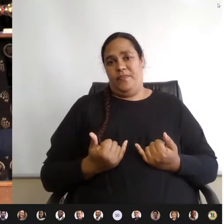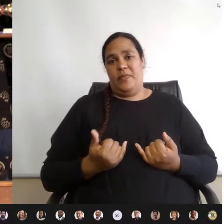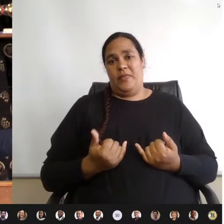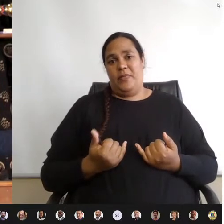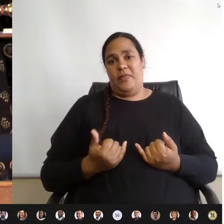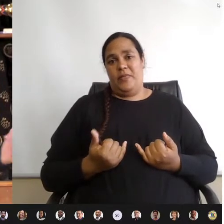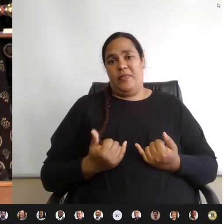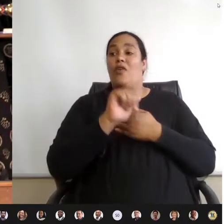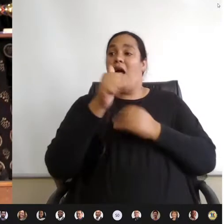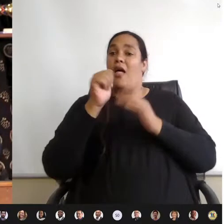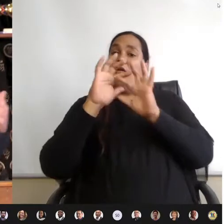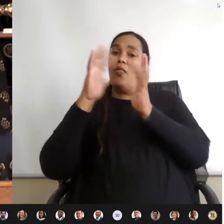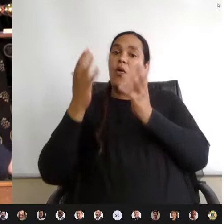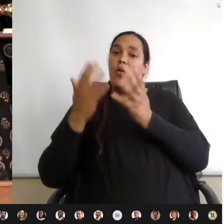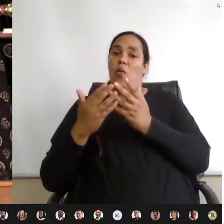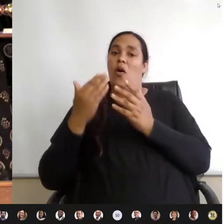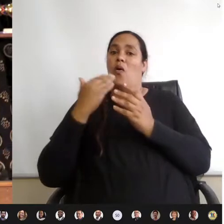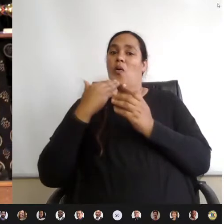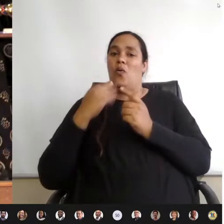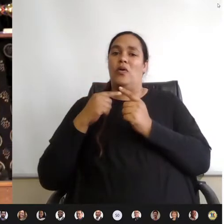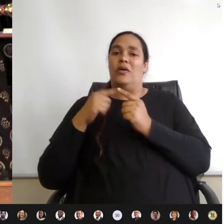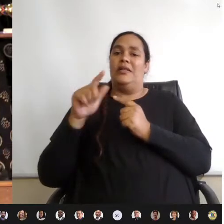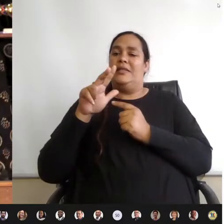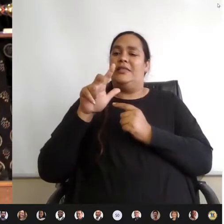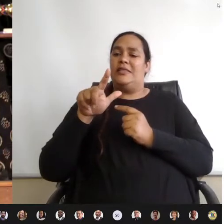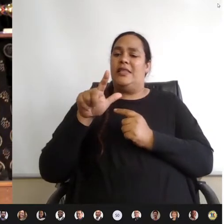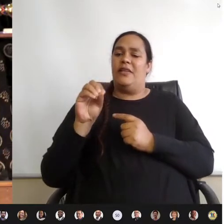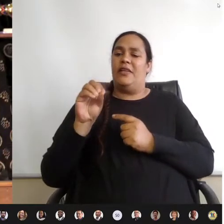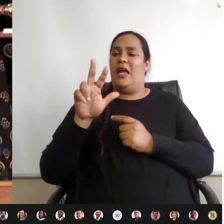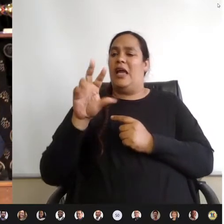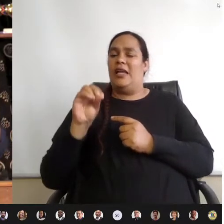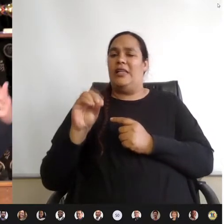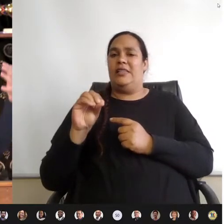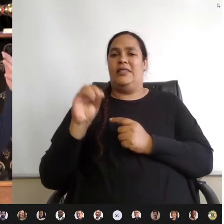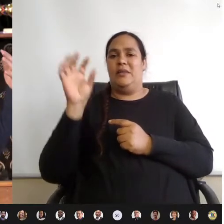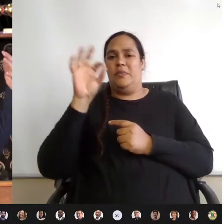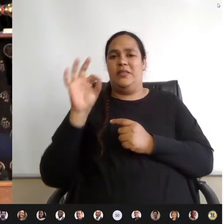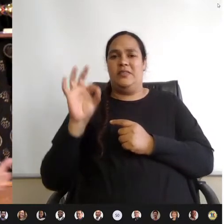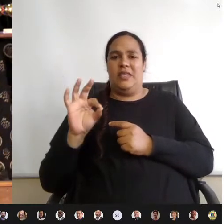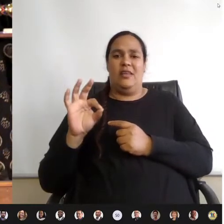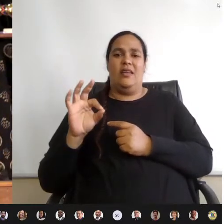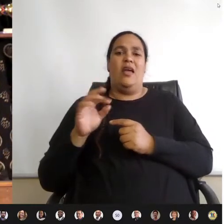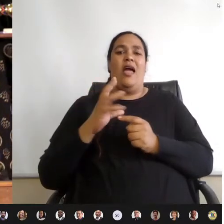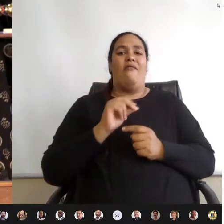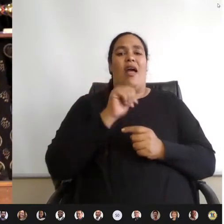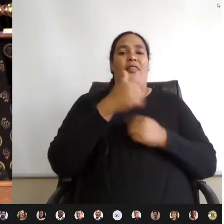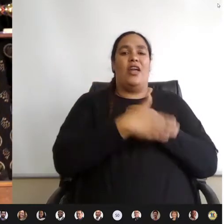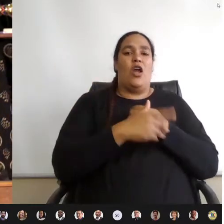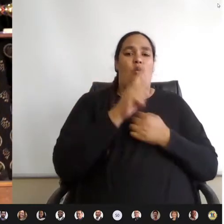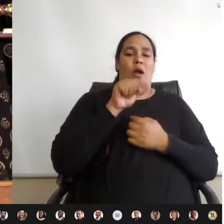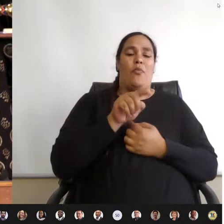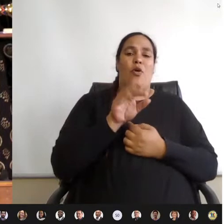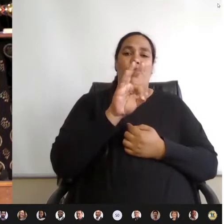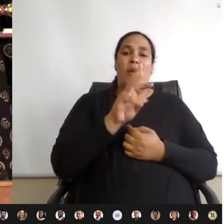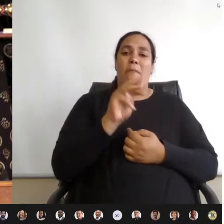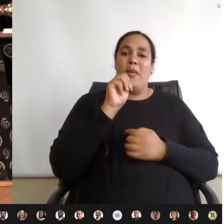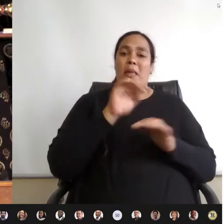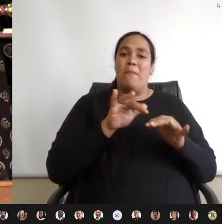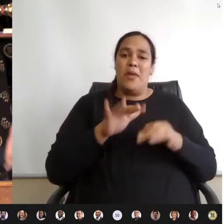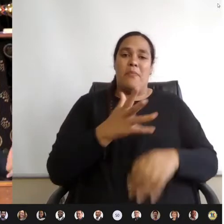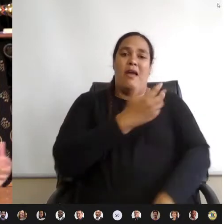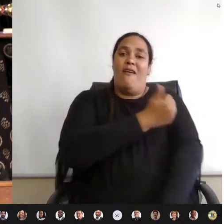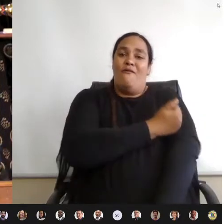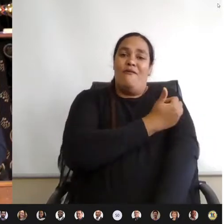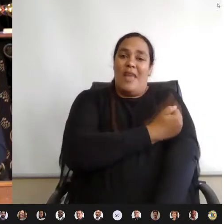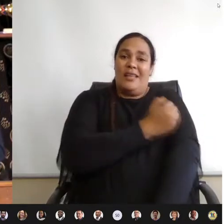countries in the world that are reaching 70 and 80% coverages. We've got countries where 1.3 million people are being vaccinated